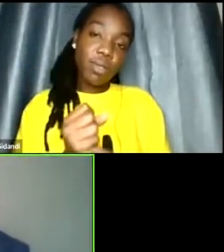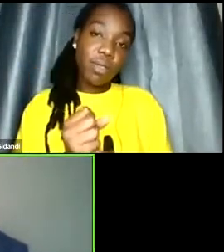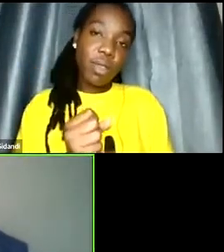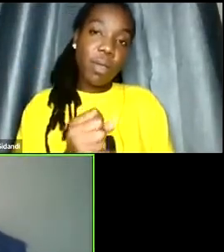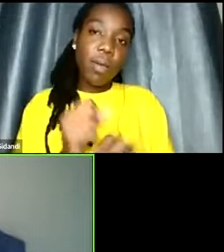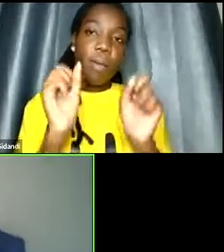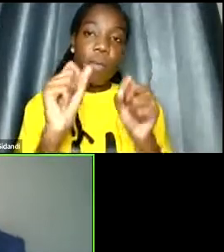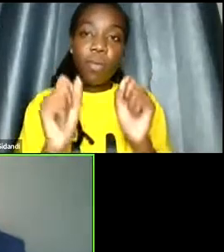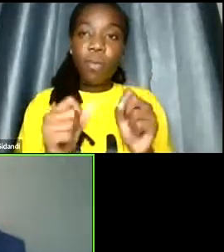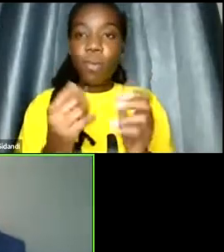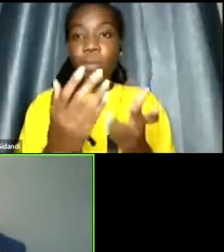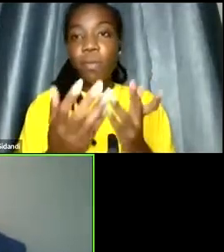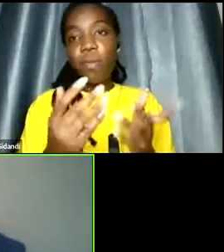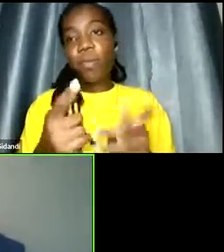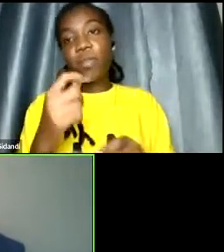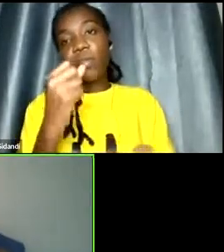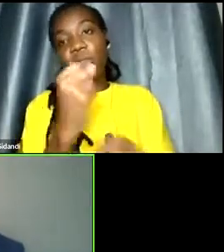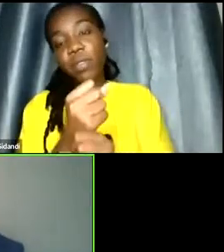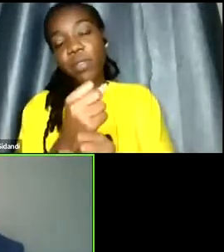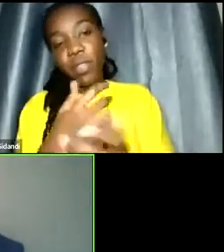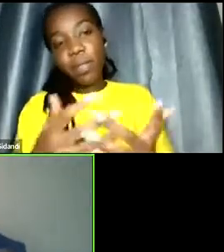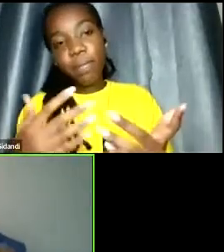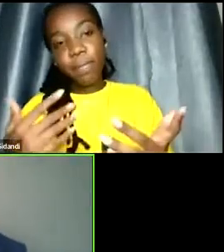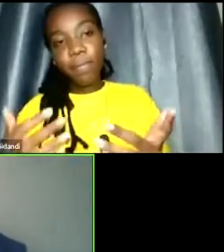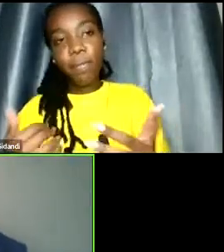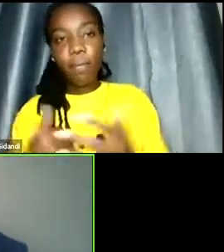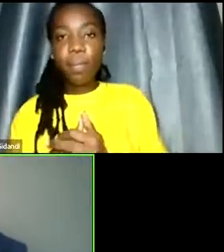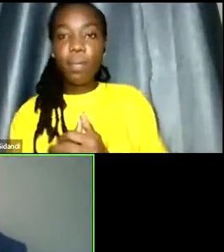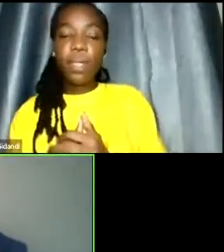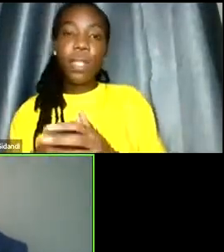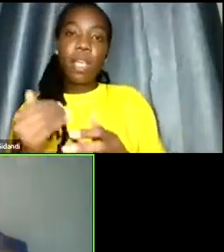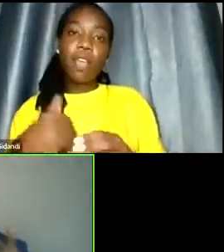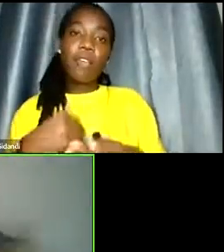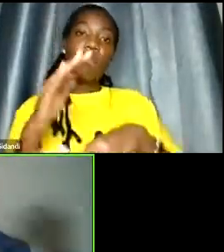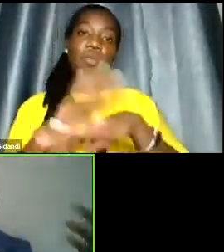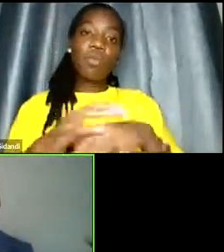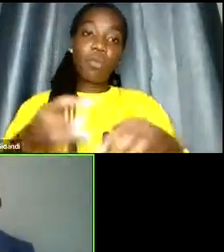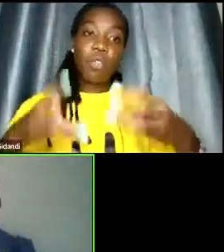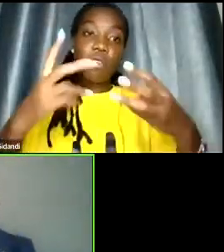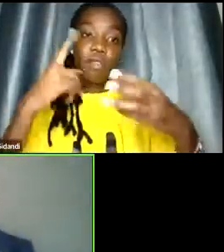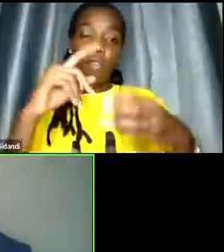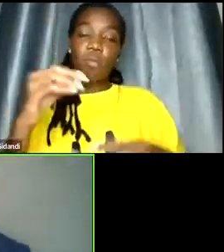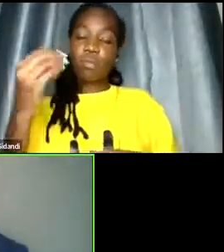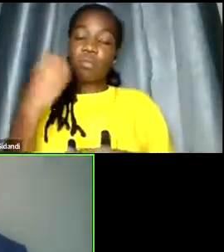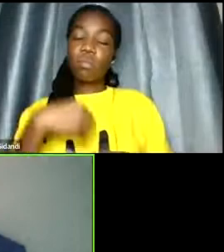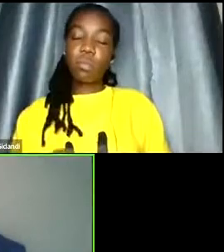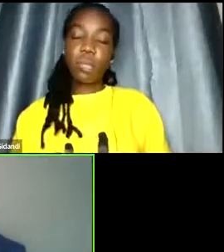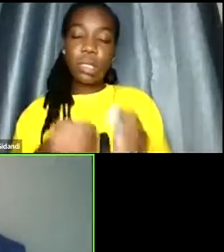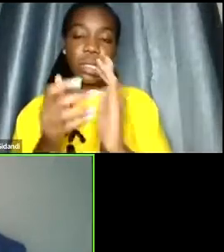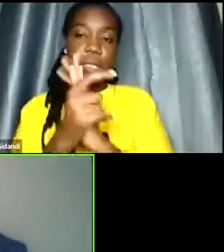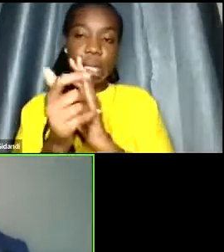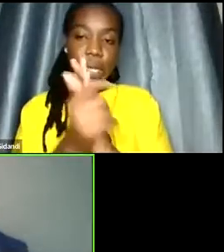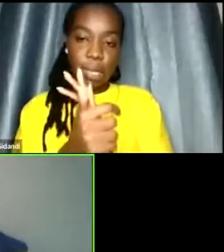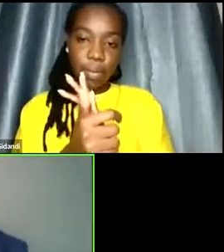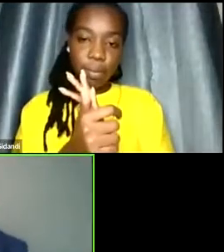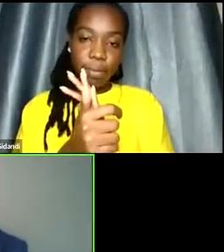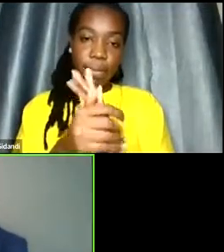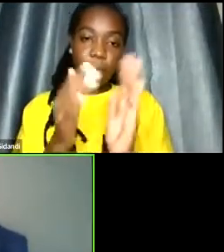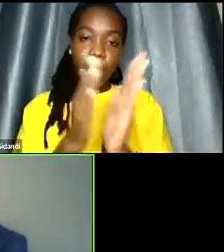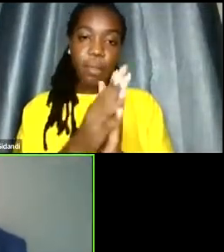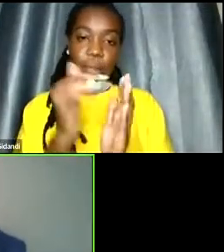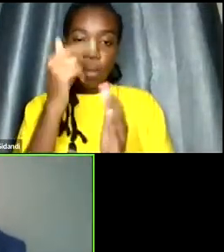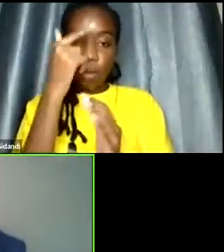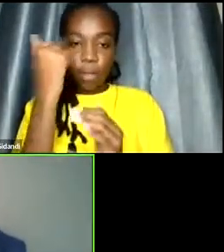part of cross-functional teams. CFTs are a good way to absorb talent that might have leaked out to the competition because there is no space